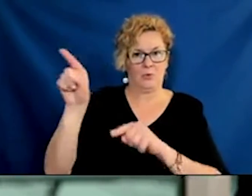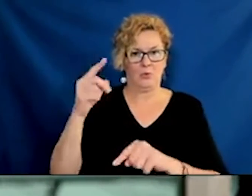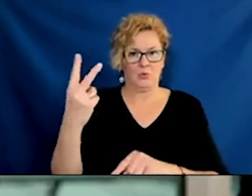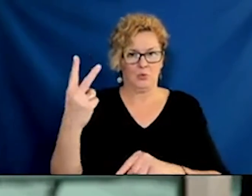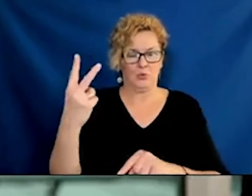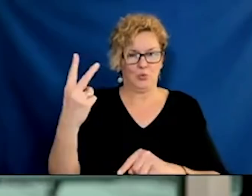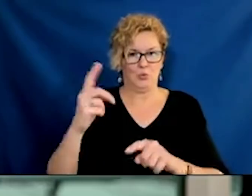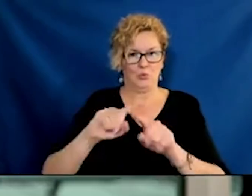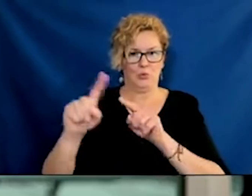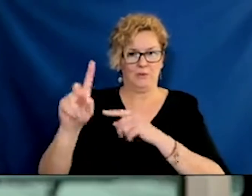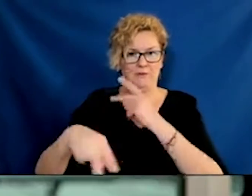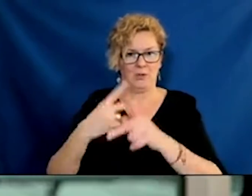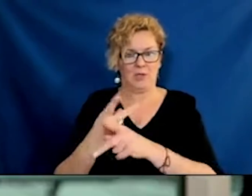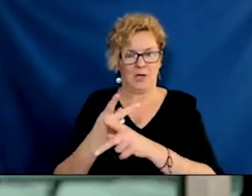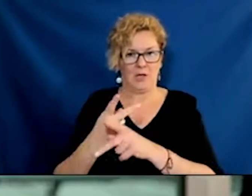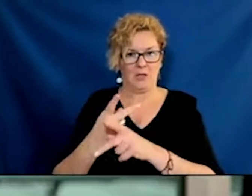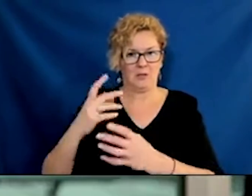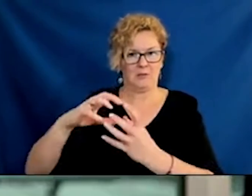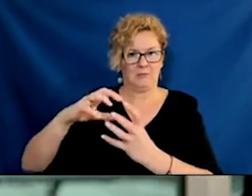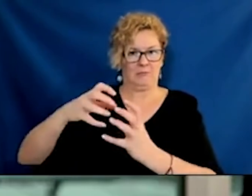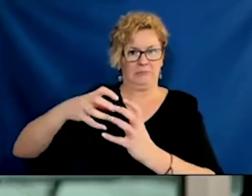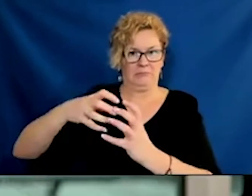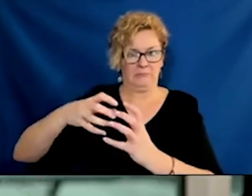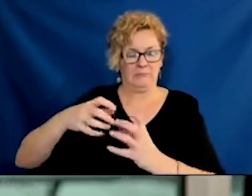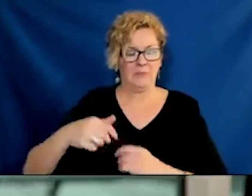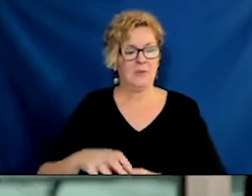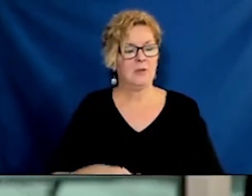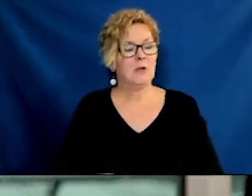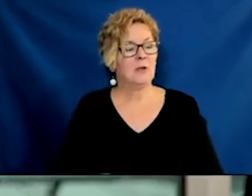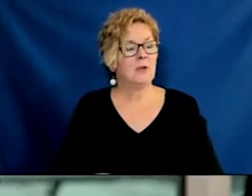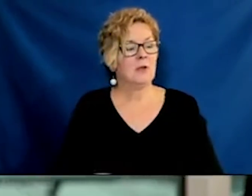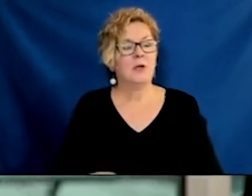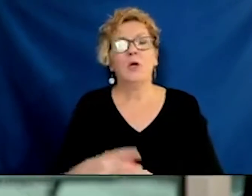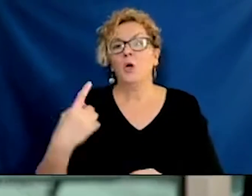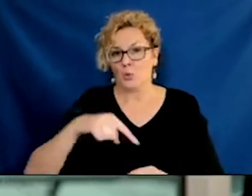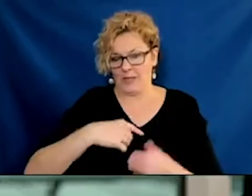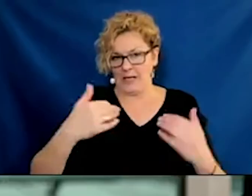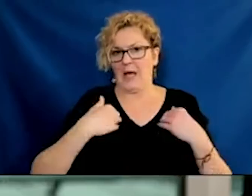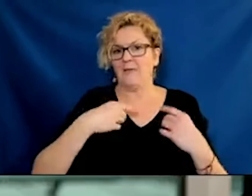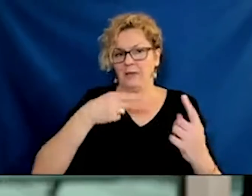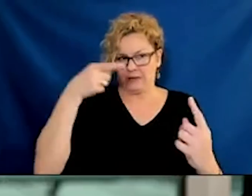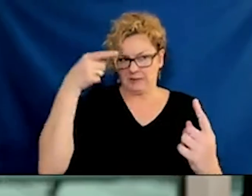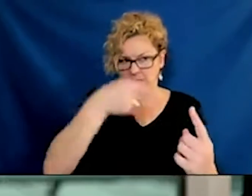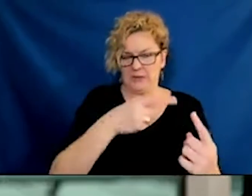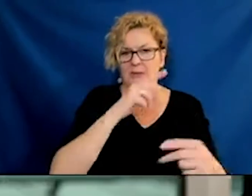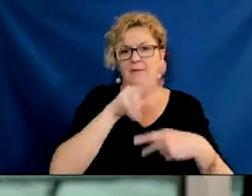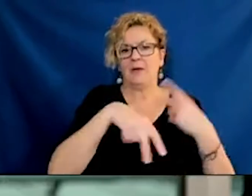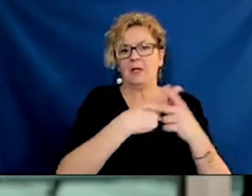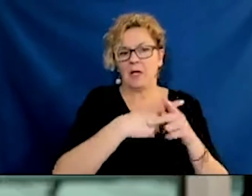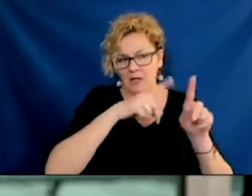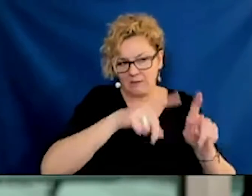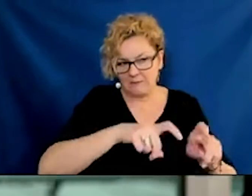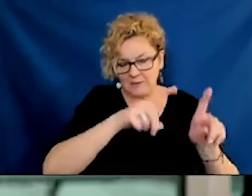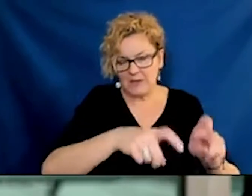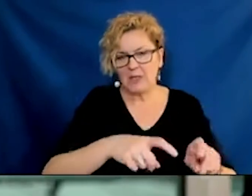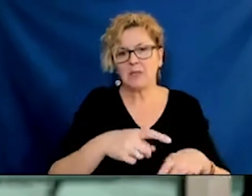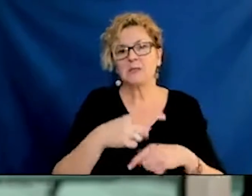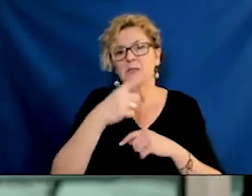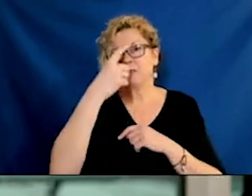tests, positive tests for the variants. We're doing specific testing in outbreaks,